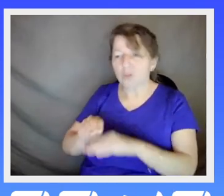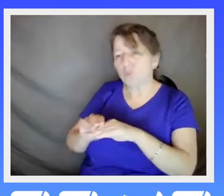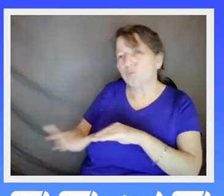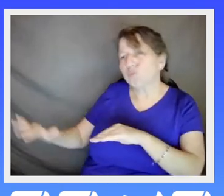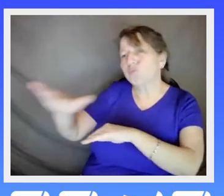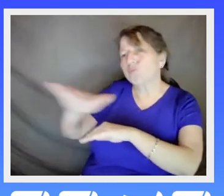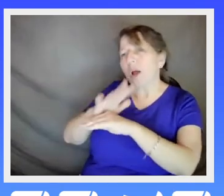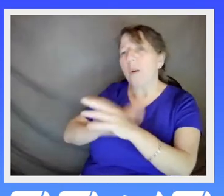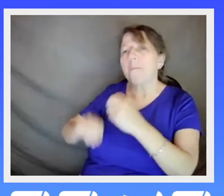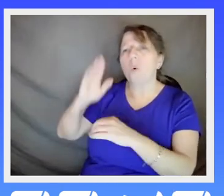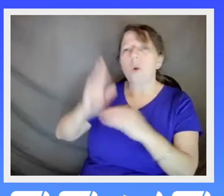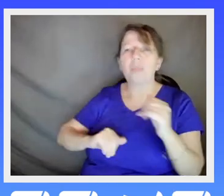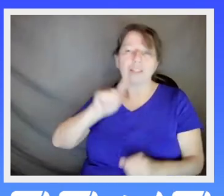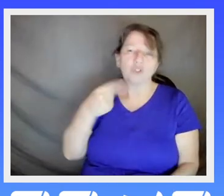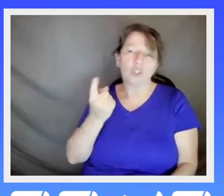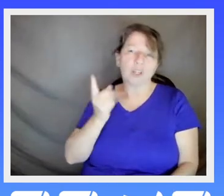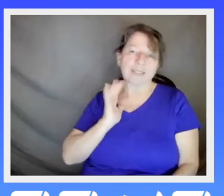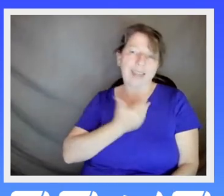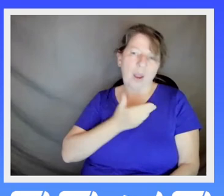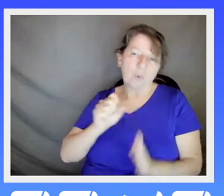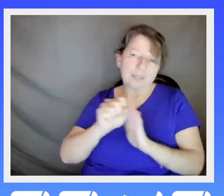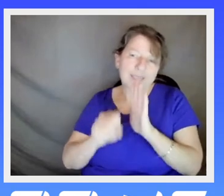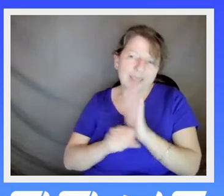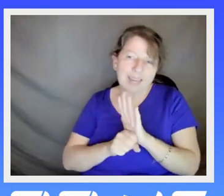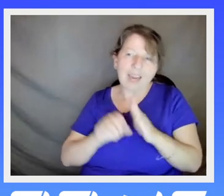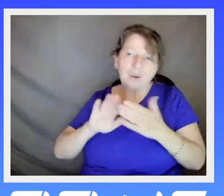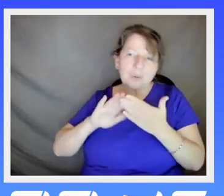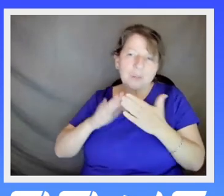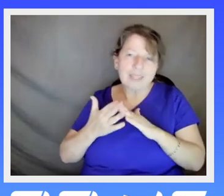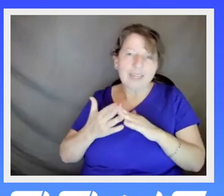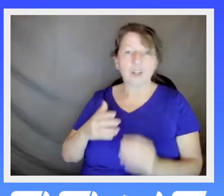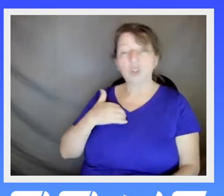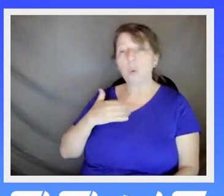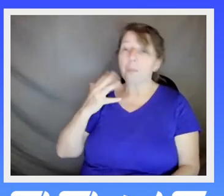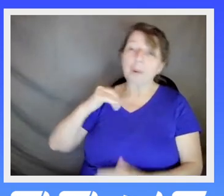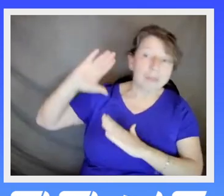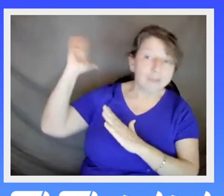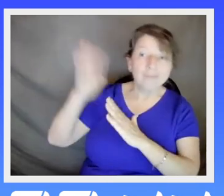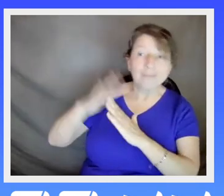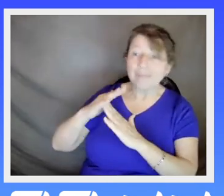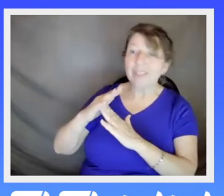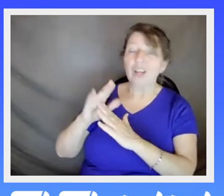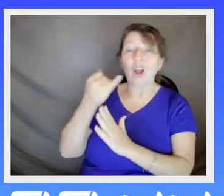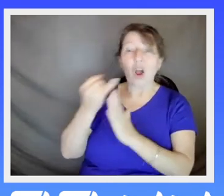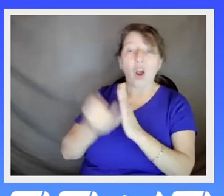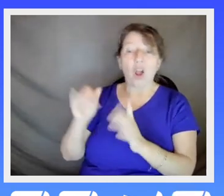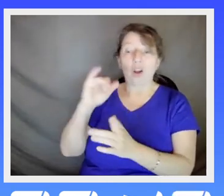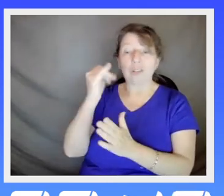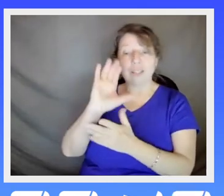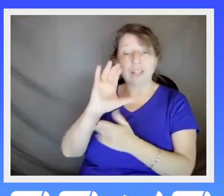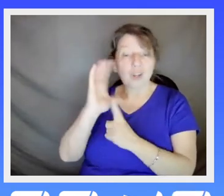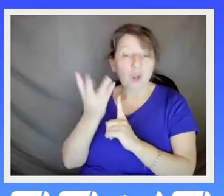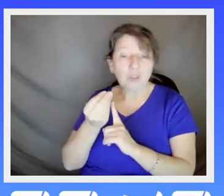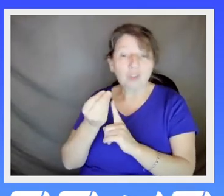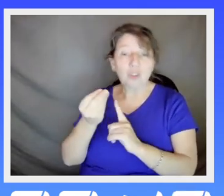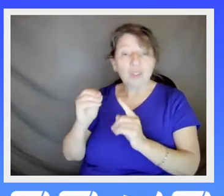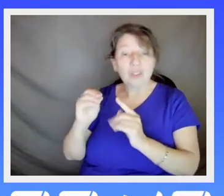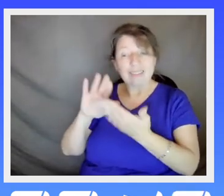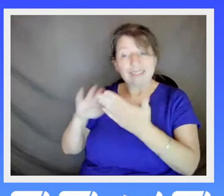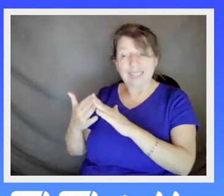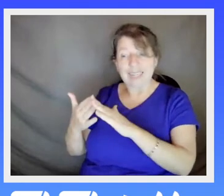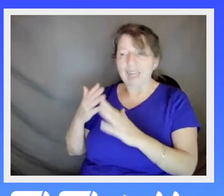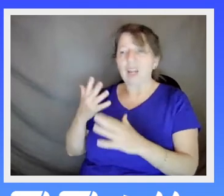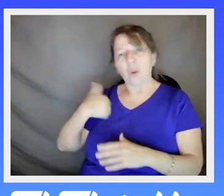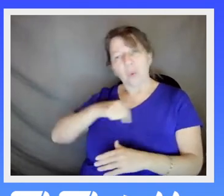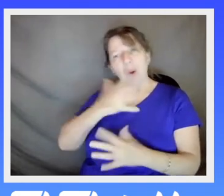borders. And so when it comes to being the arts and culture city, I'm so excited for Boston to once again lead the way to ensure